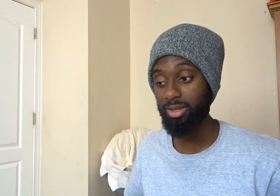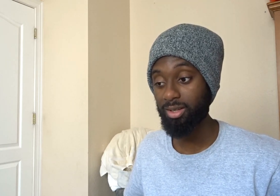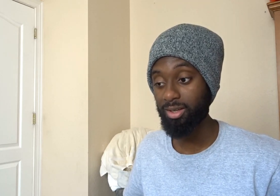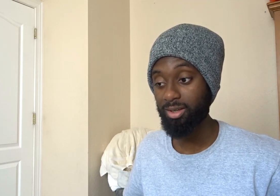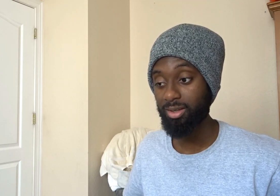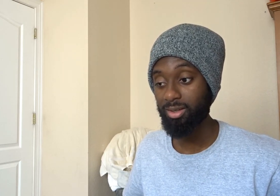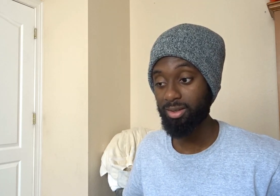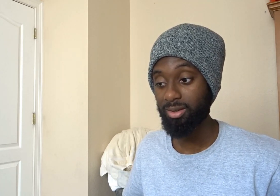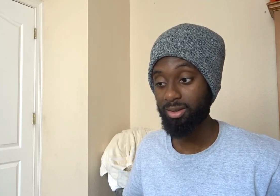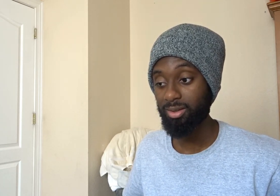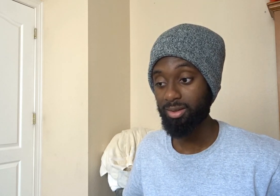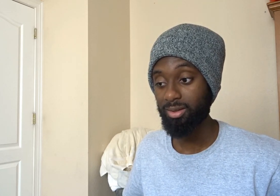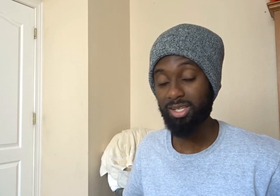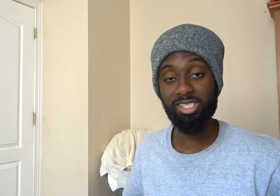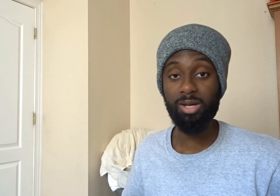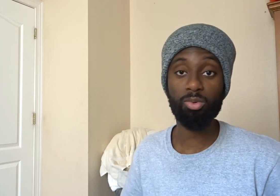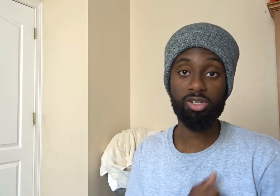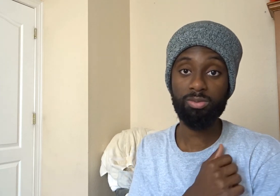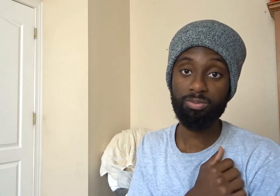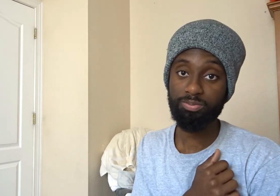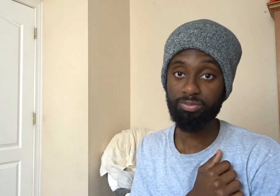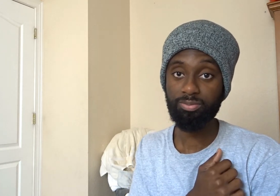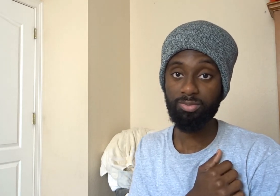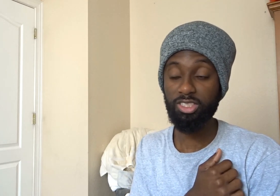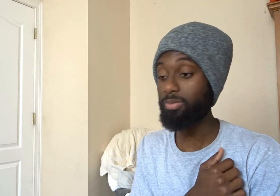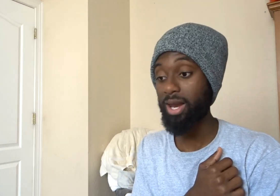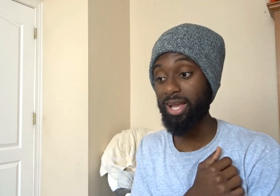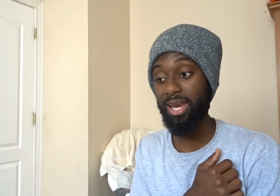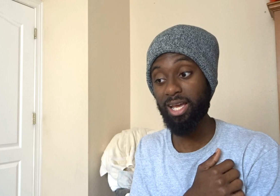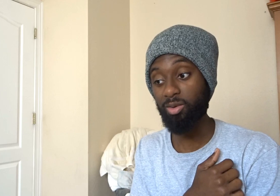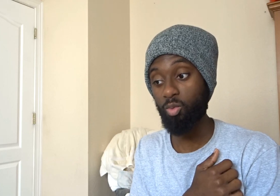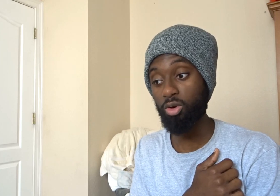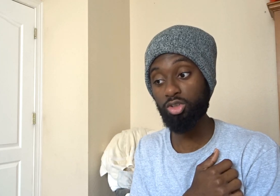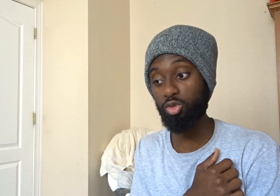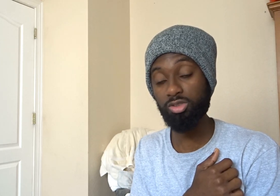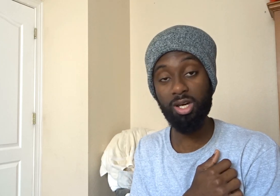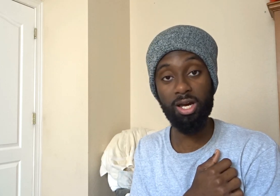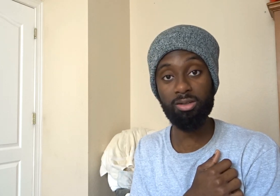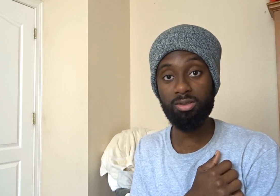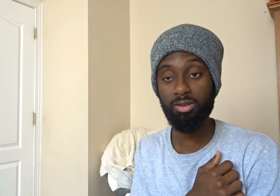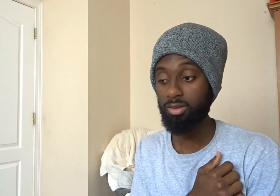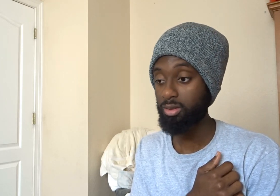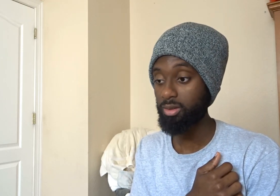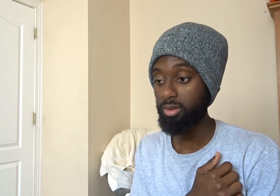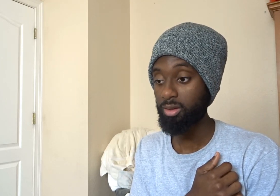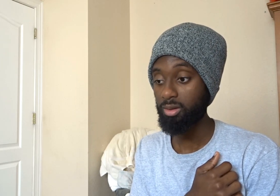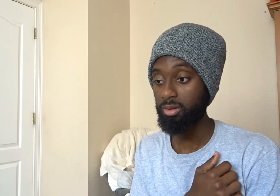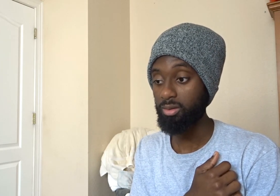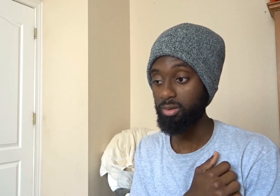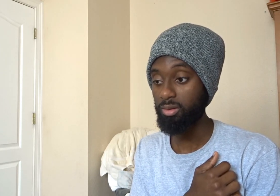even, that's gibberish. She might have got like one or two signs,